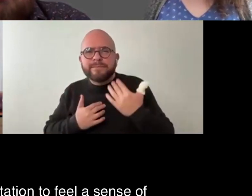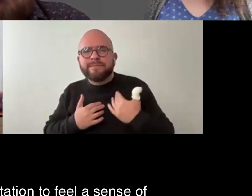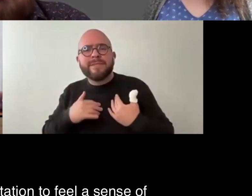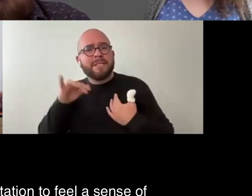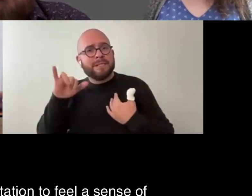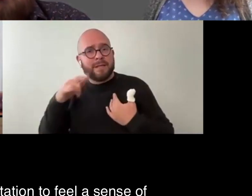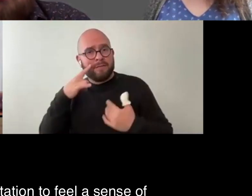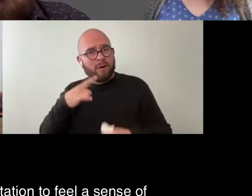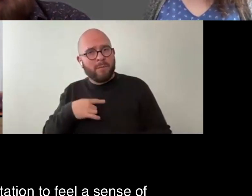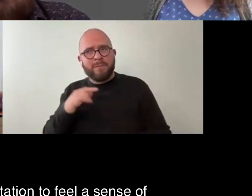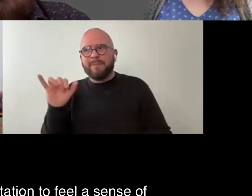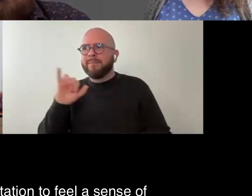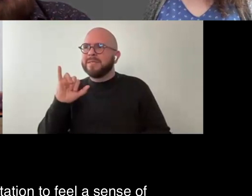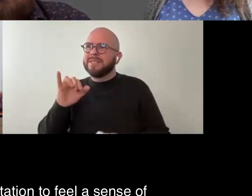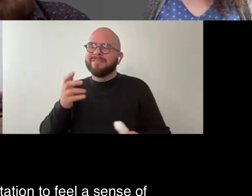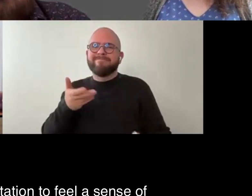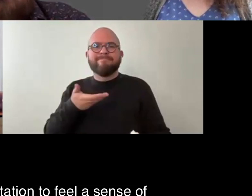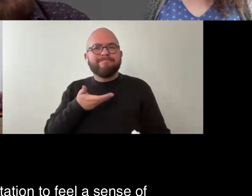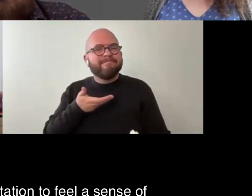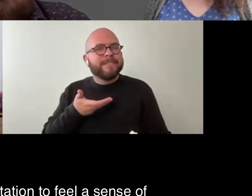invitation to